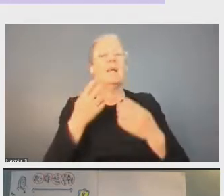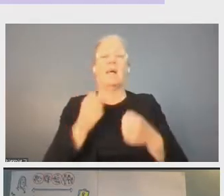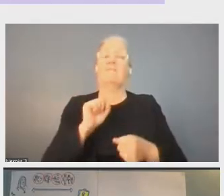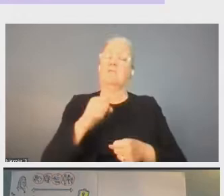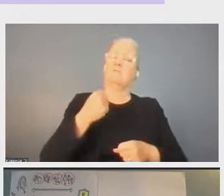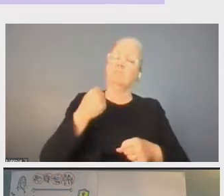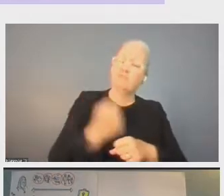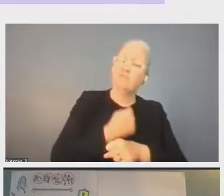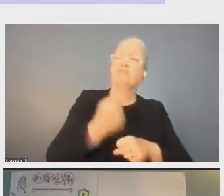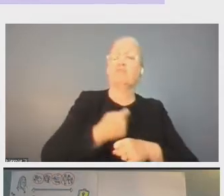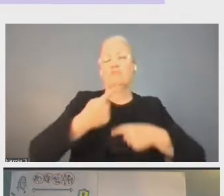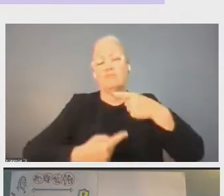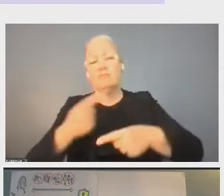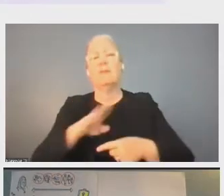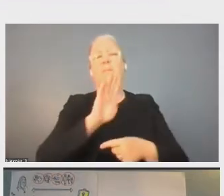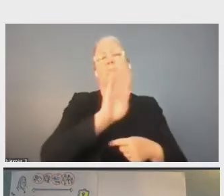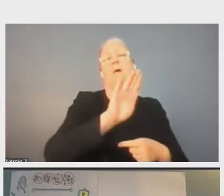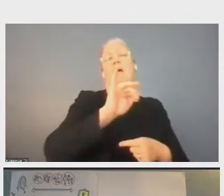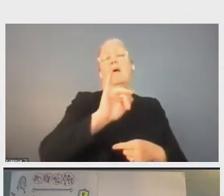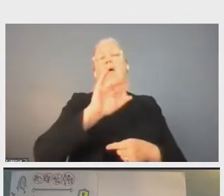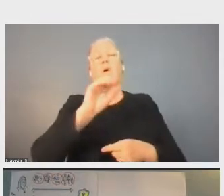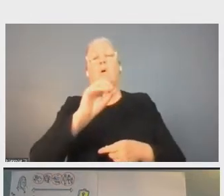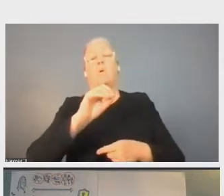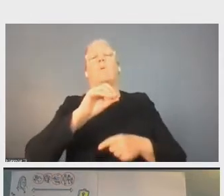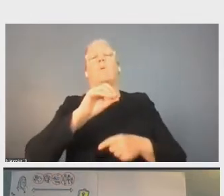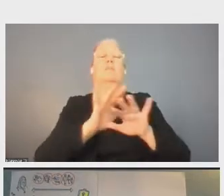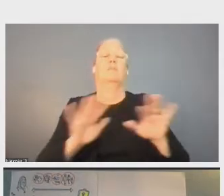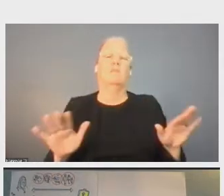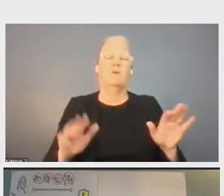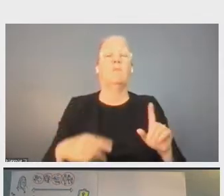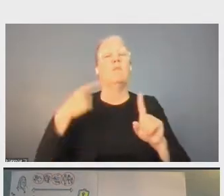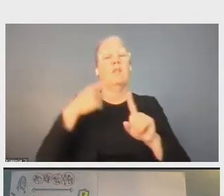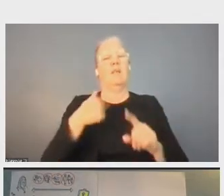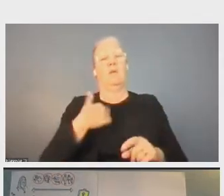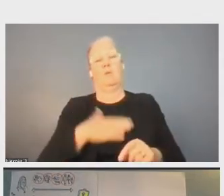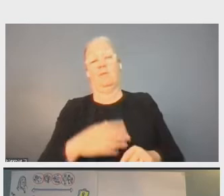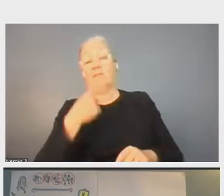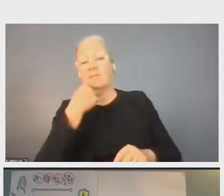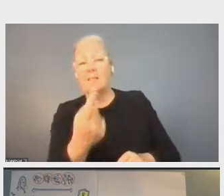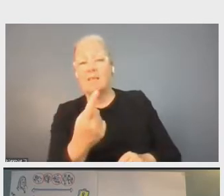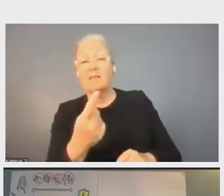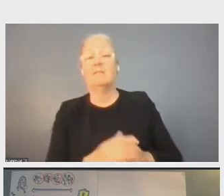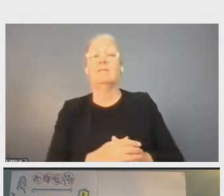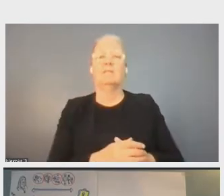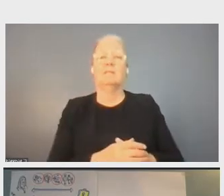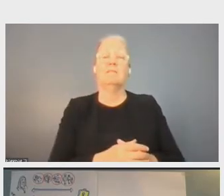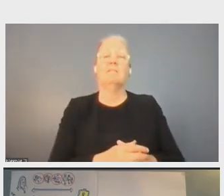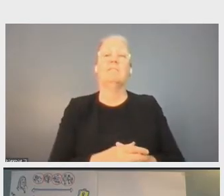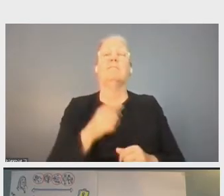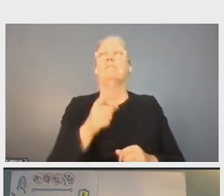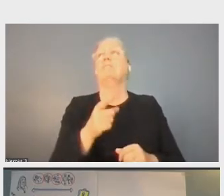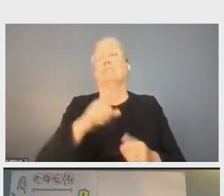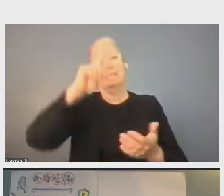biodiversity. Finally, I would like to emphasize the access of decision-making jobs. The path